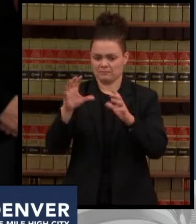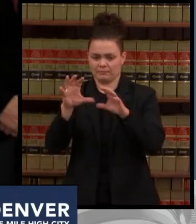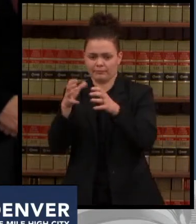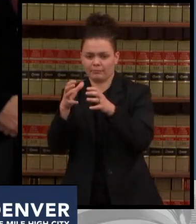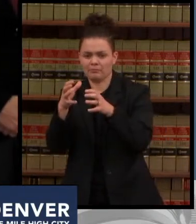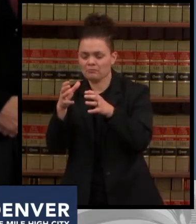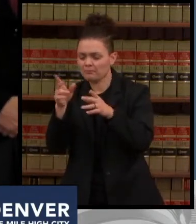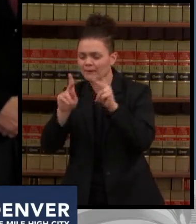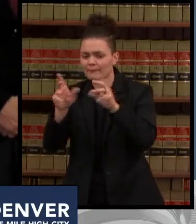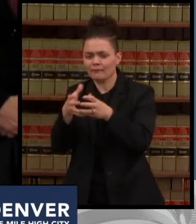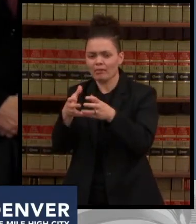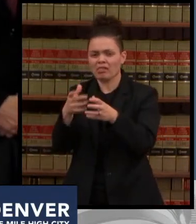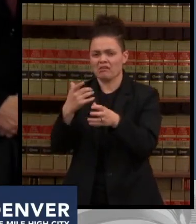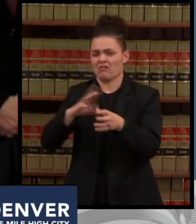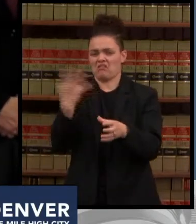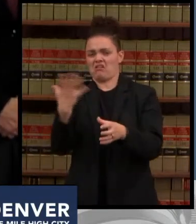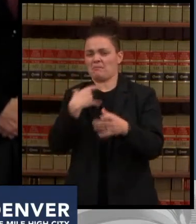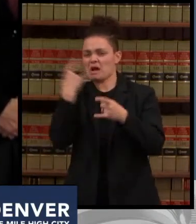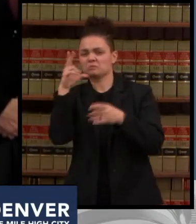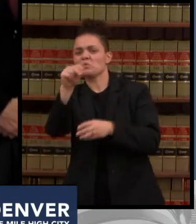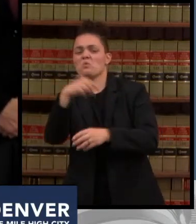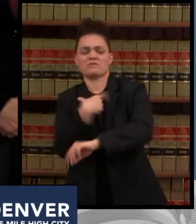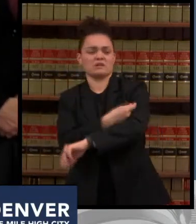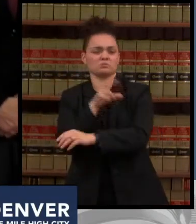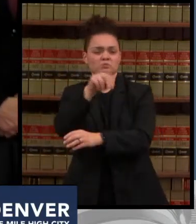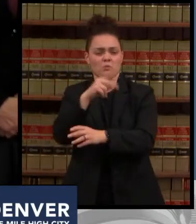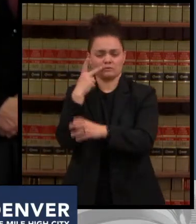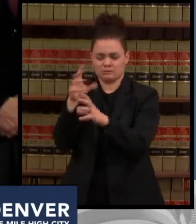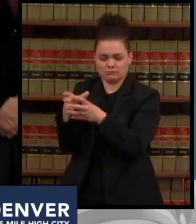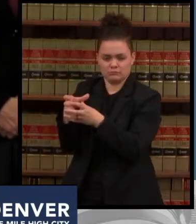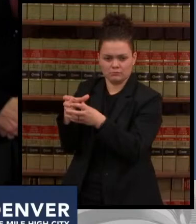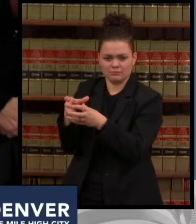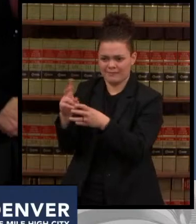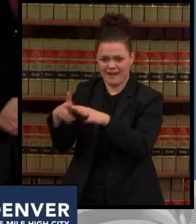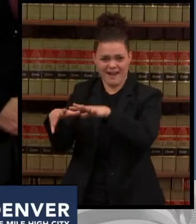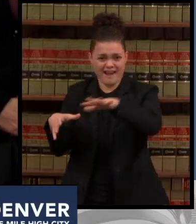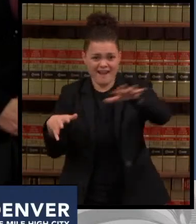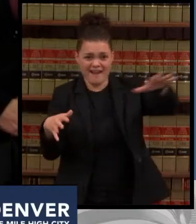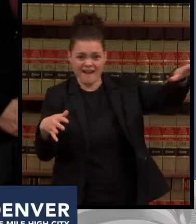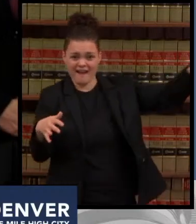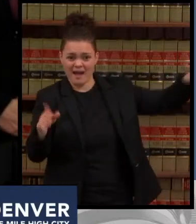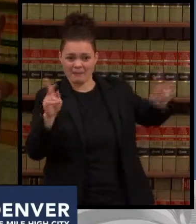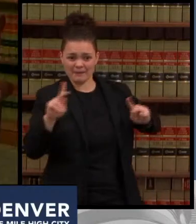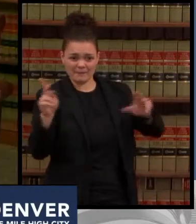be protected. Give this a try. I bet it's going to help your business rather than hurt it.